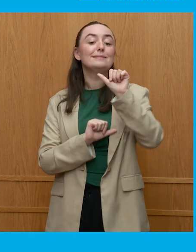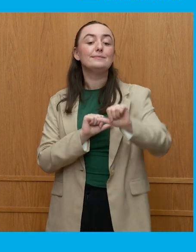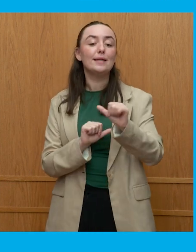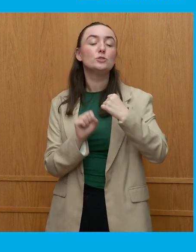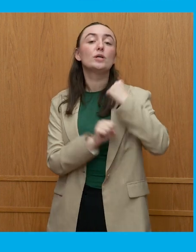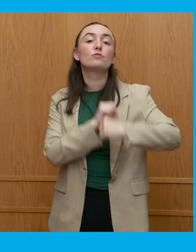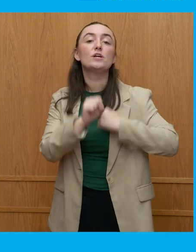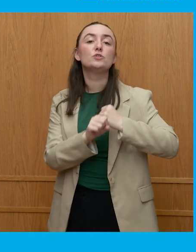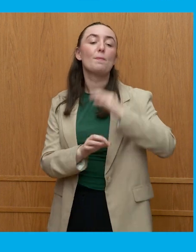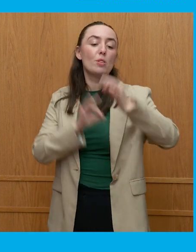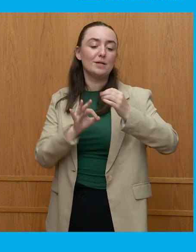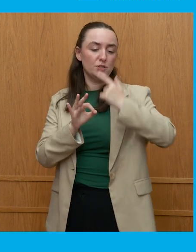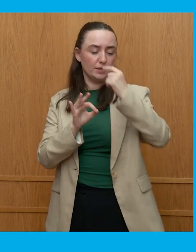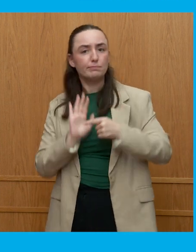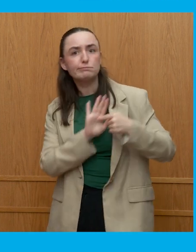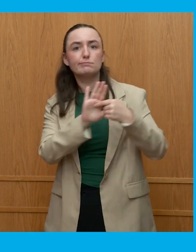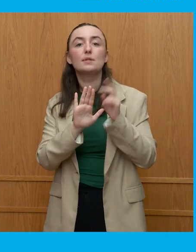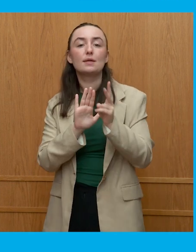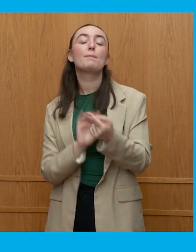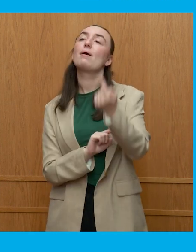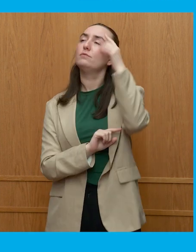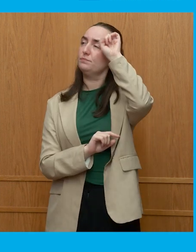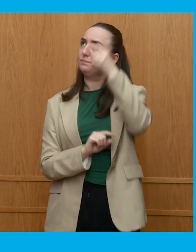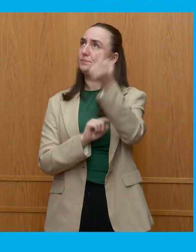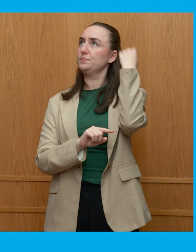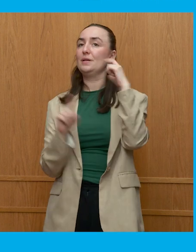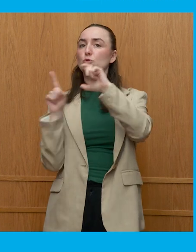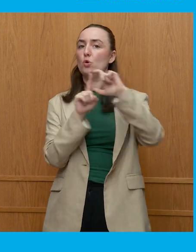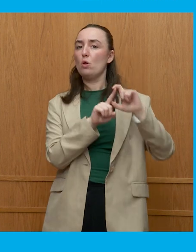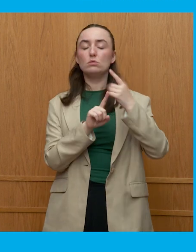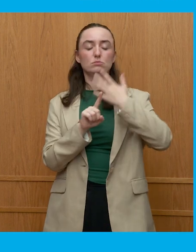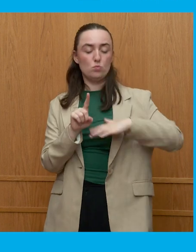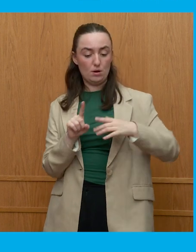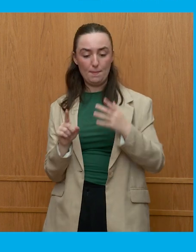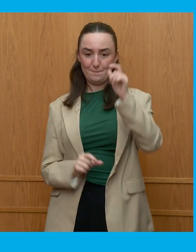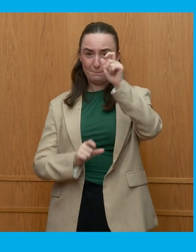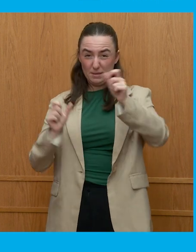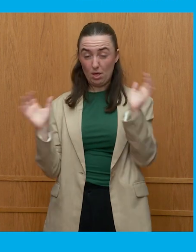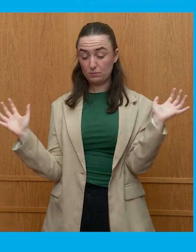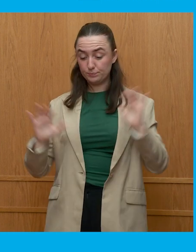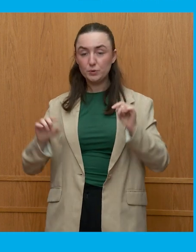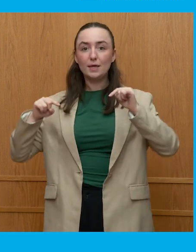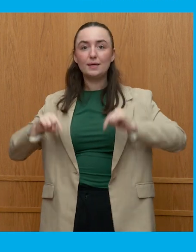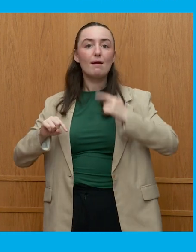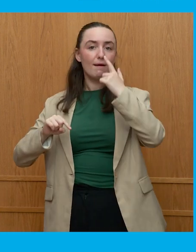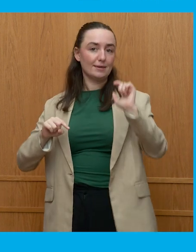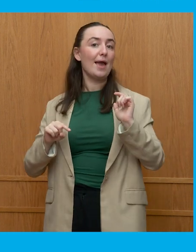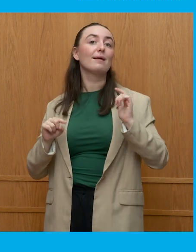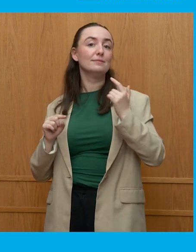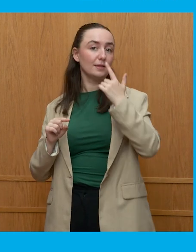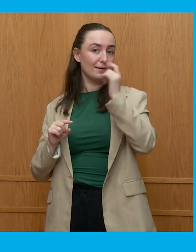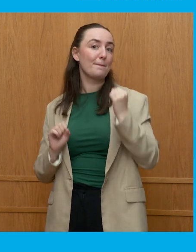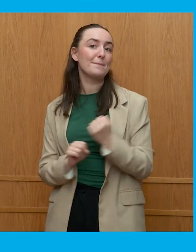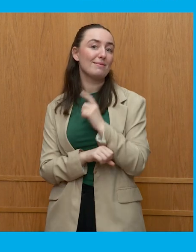take forward. And I think what Donald set out at that time was, you know, the people in this place can make that. You build a